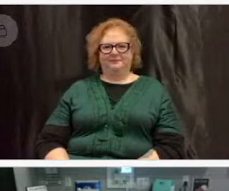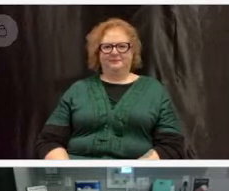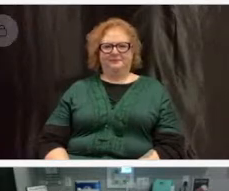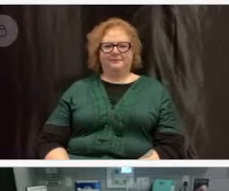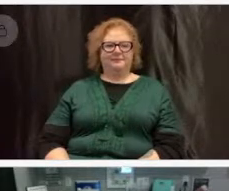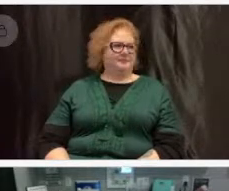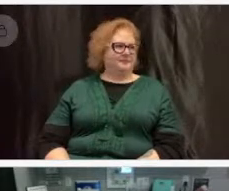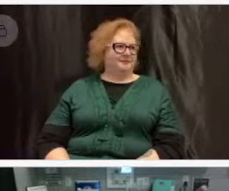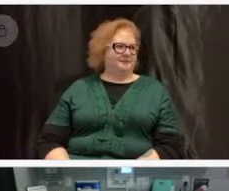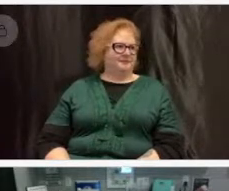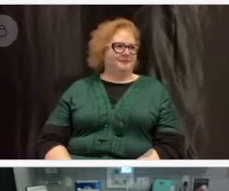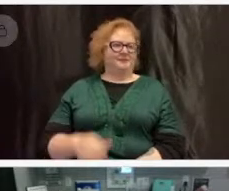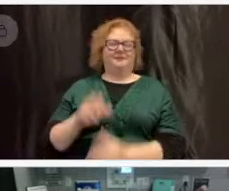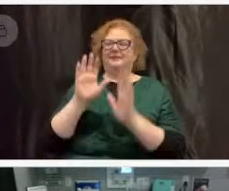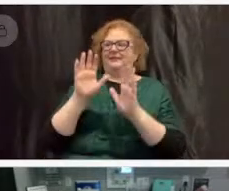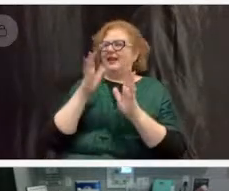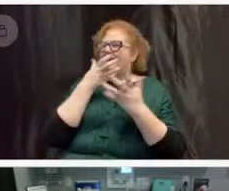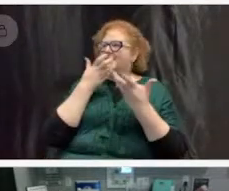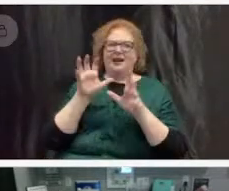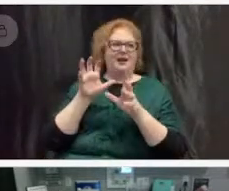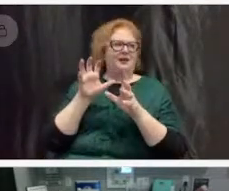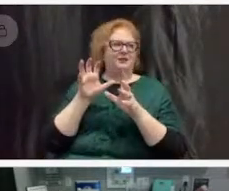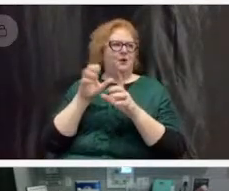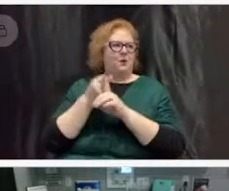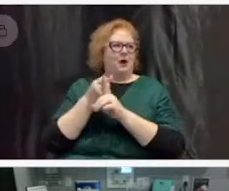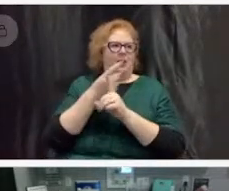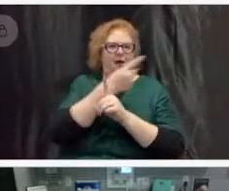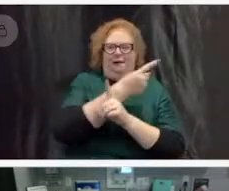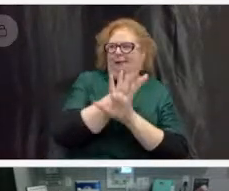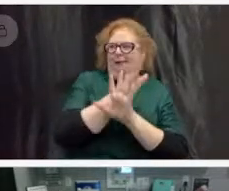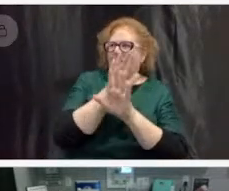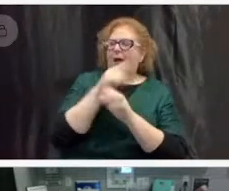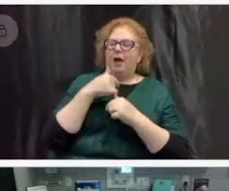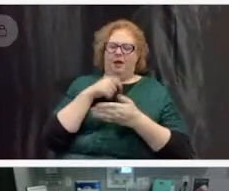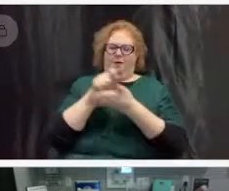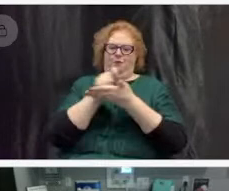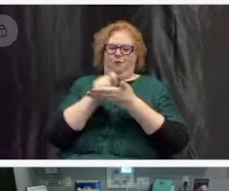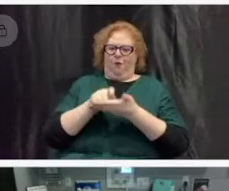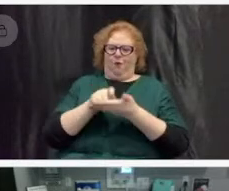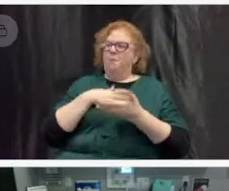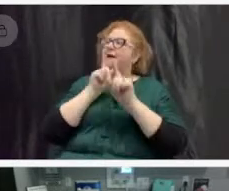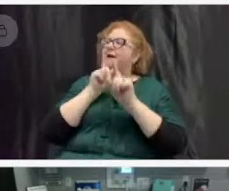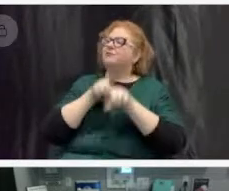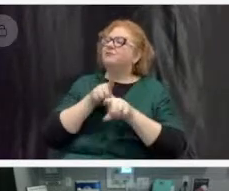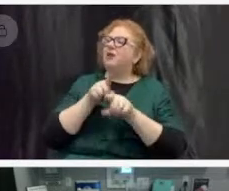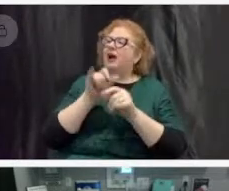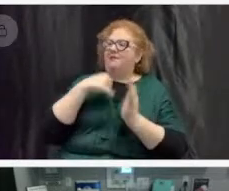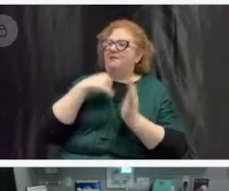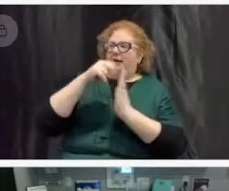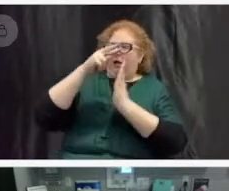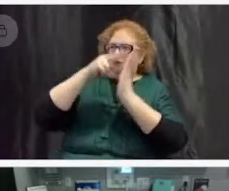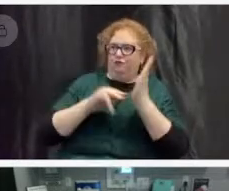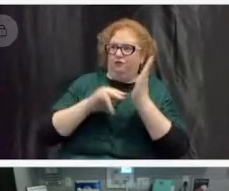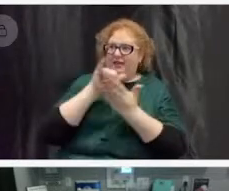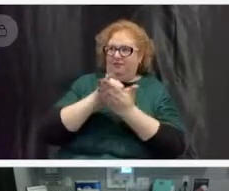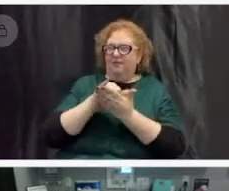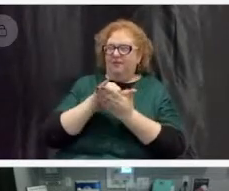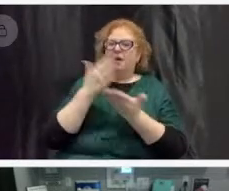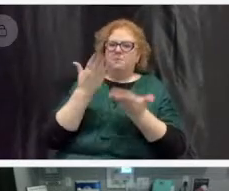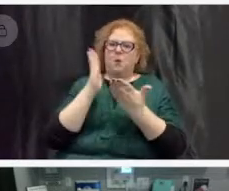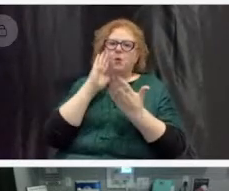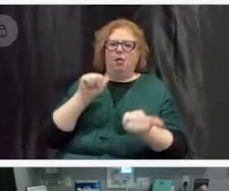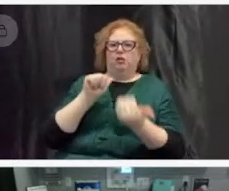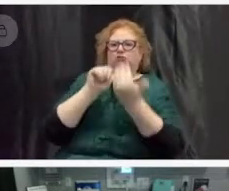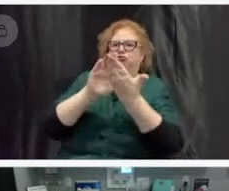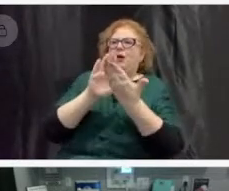So that I don't squirrel away, I wrote out a response. If it's okay, I'm just going to read off my response, and I think it will address most of the things that come up.